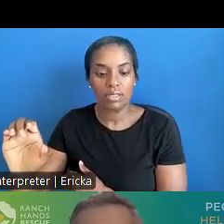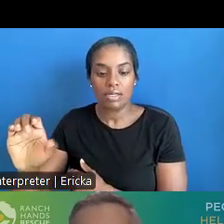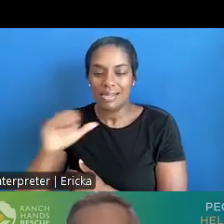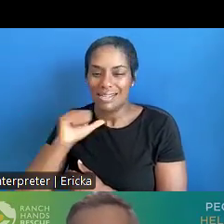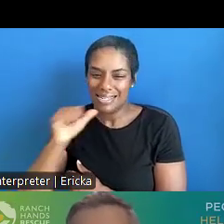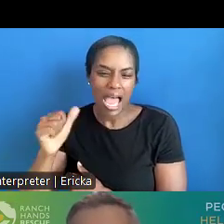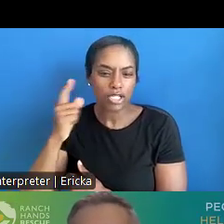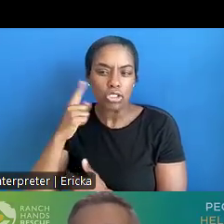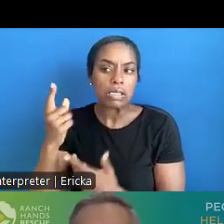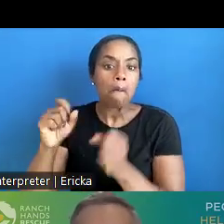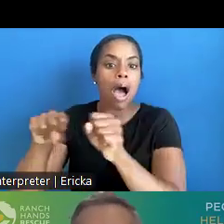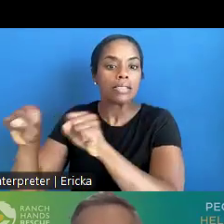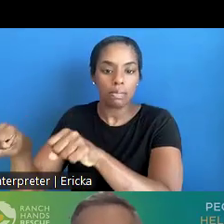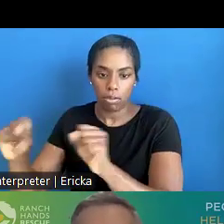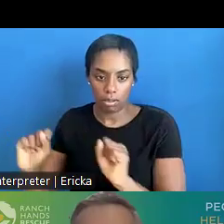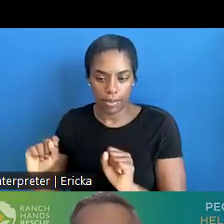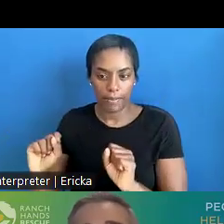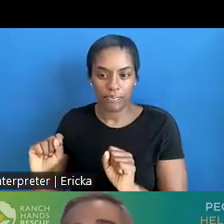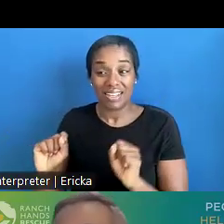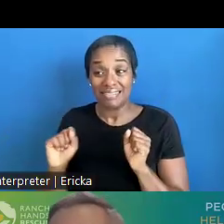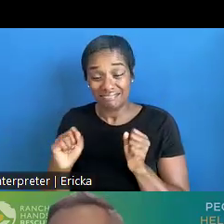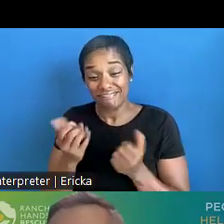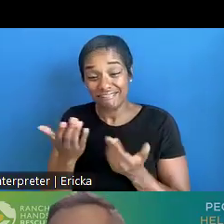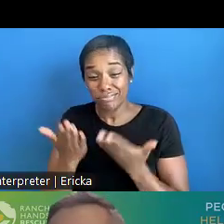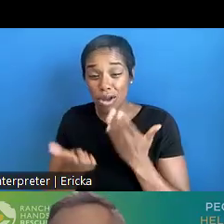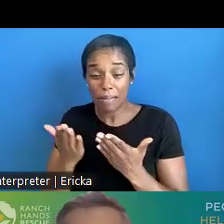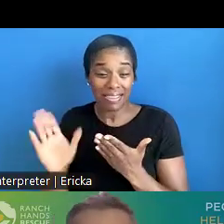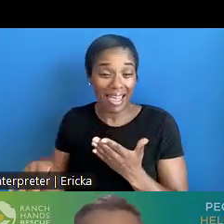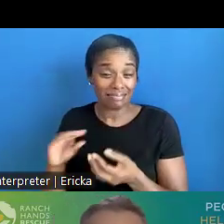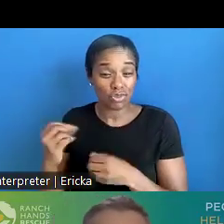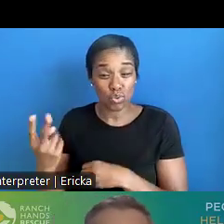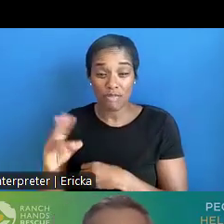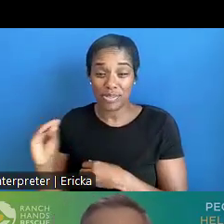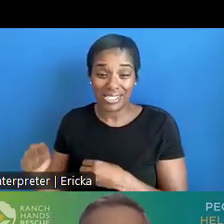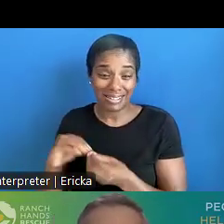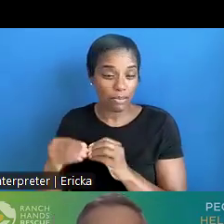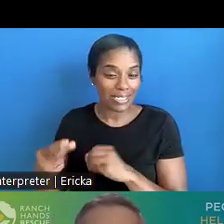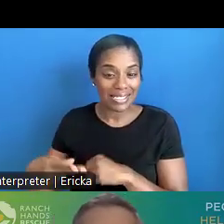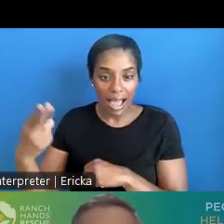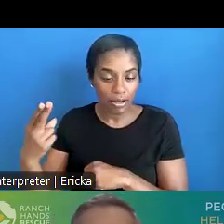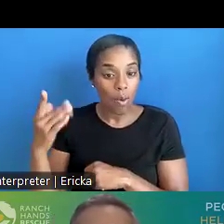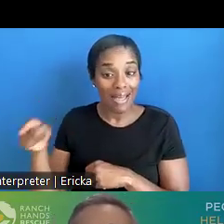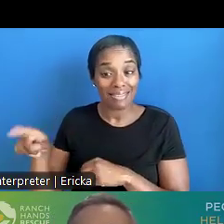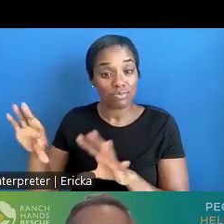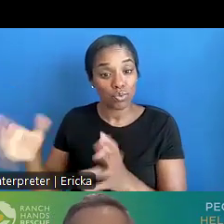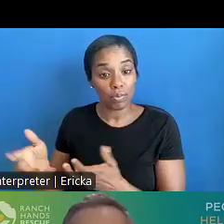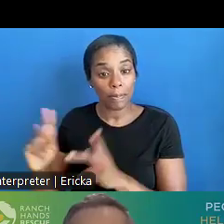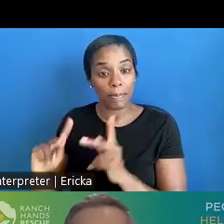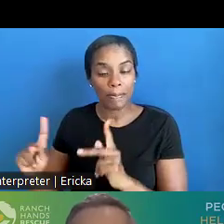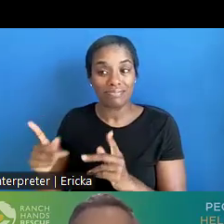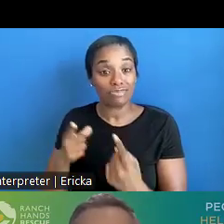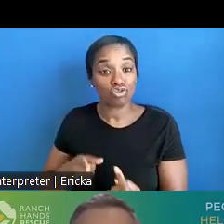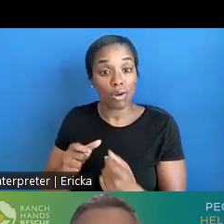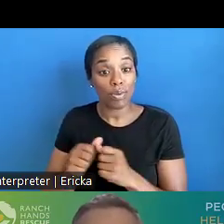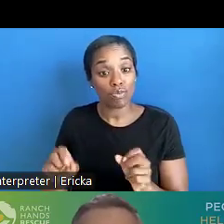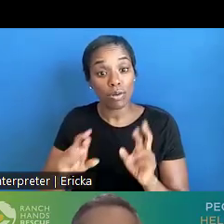or possible. And so it is most likely much higher as well because these individuals struggle with reporting. They